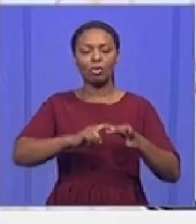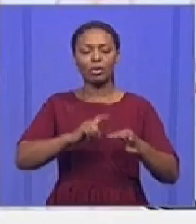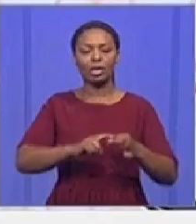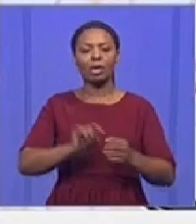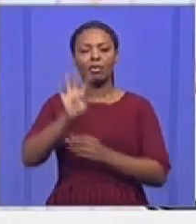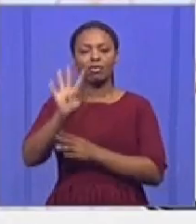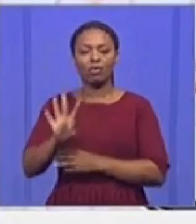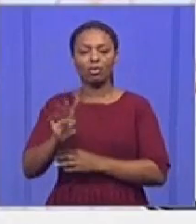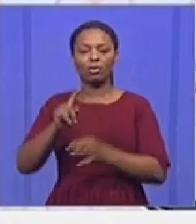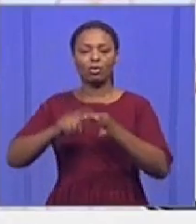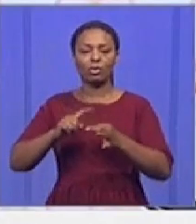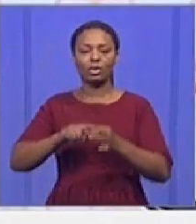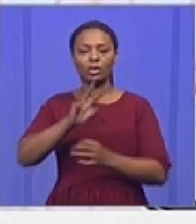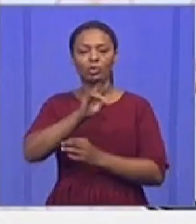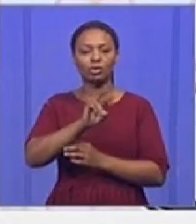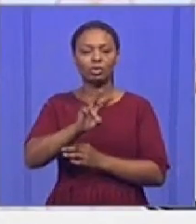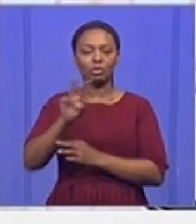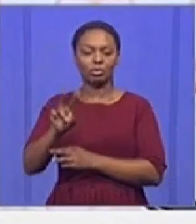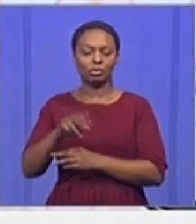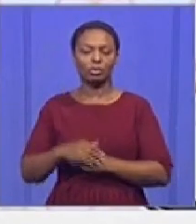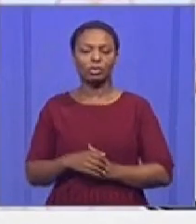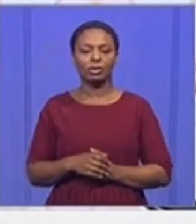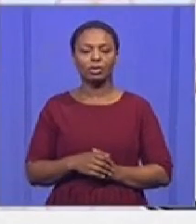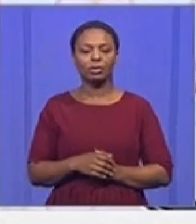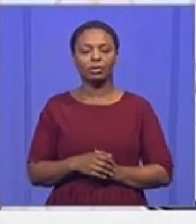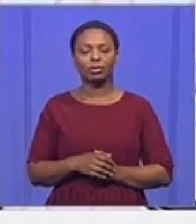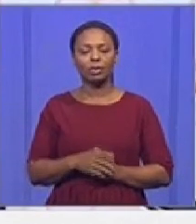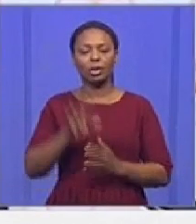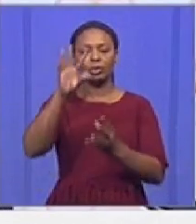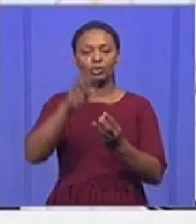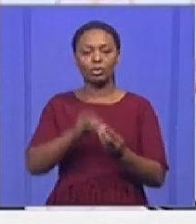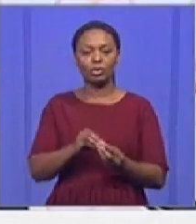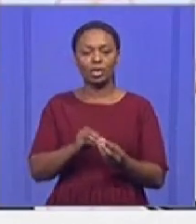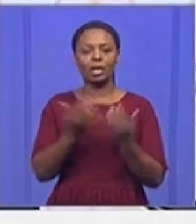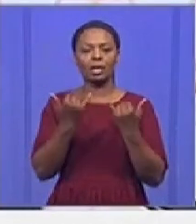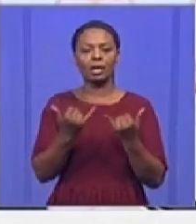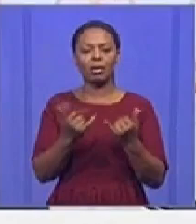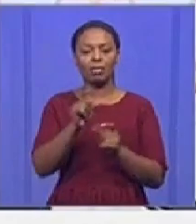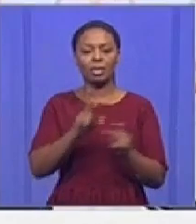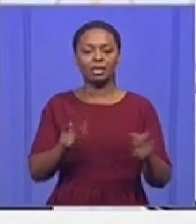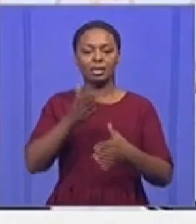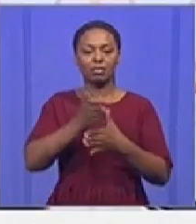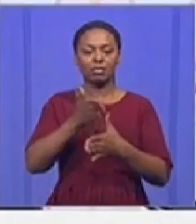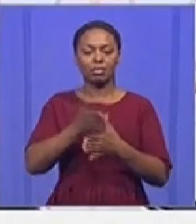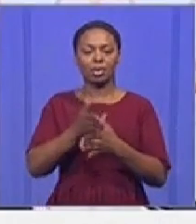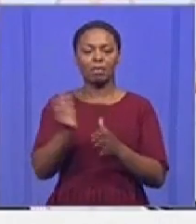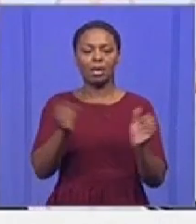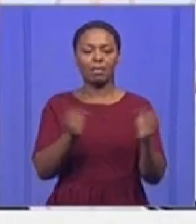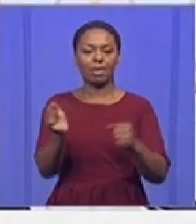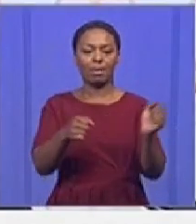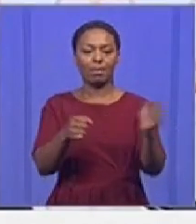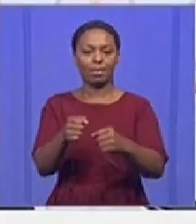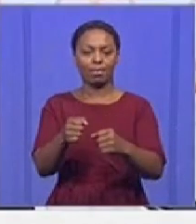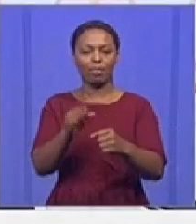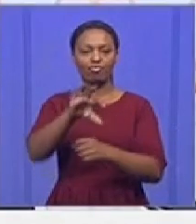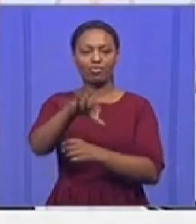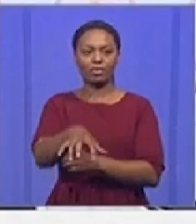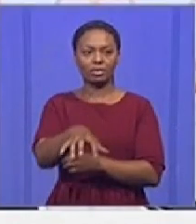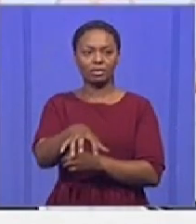the fourth quarter of 2022. The total number of persons employed now in the province